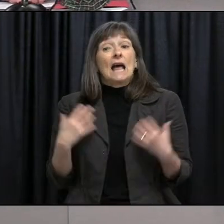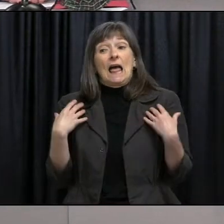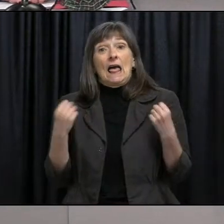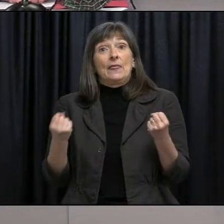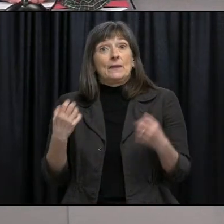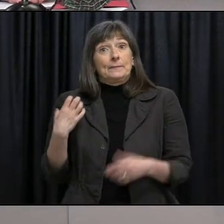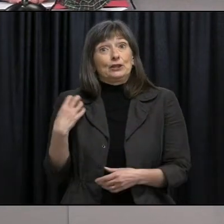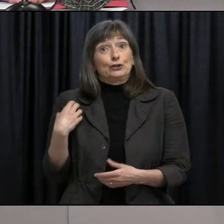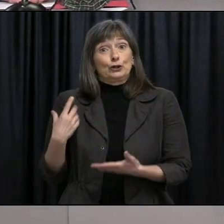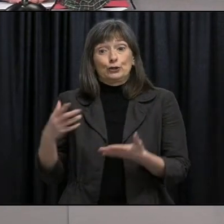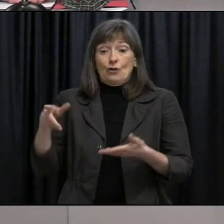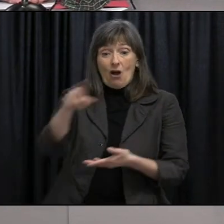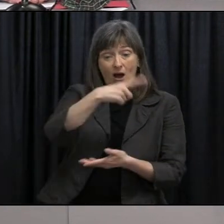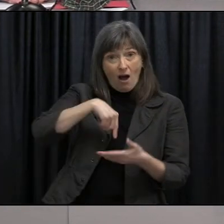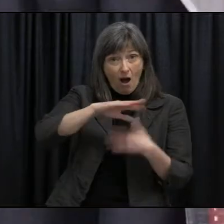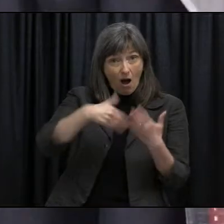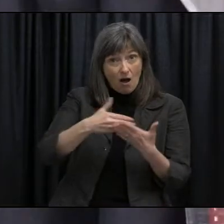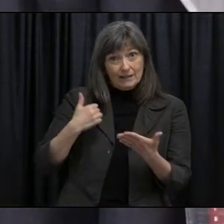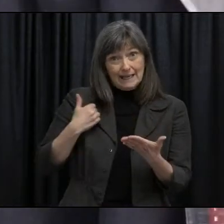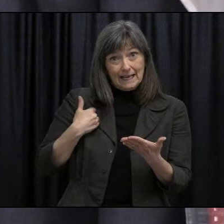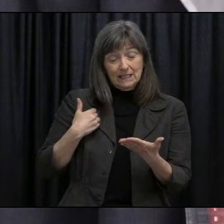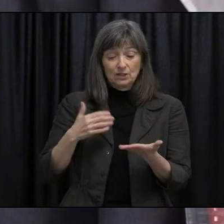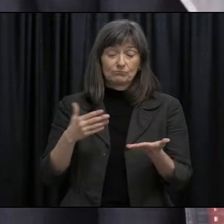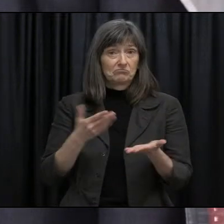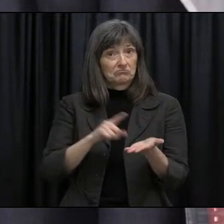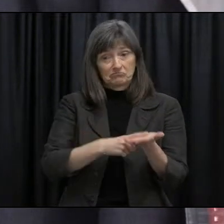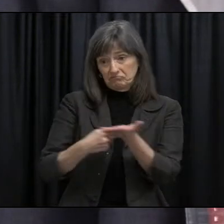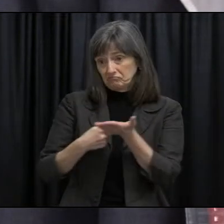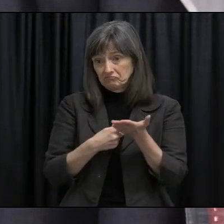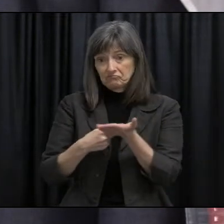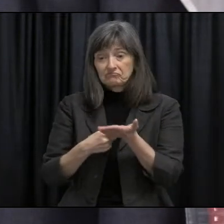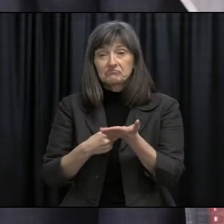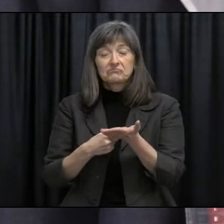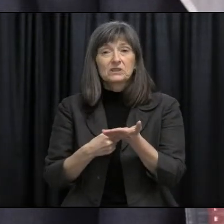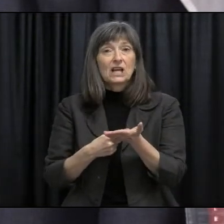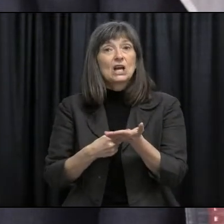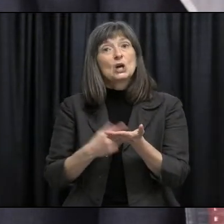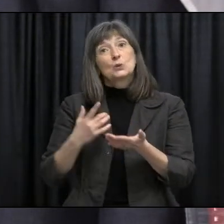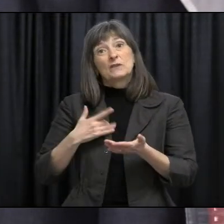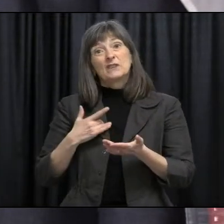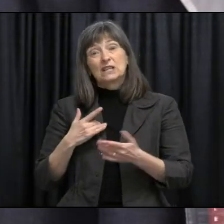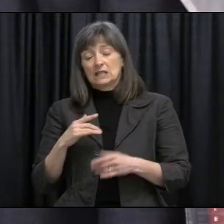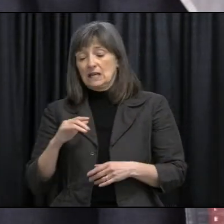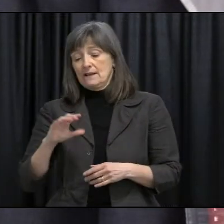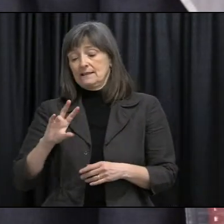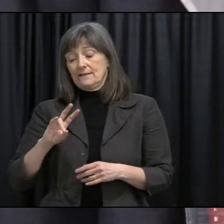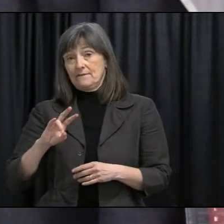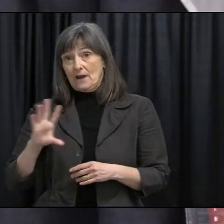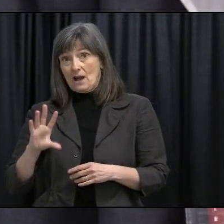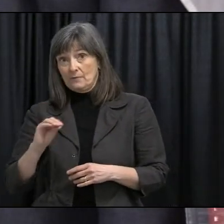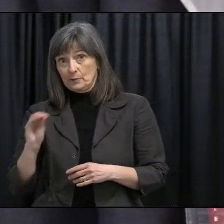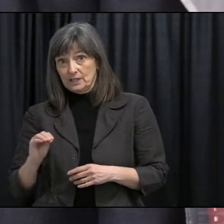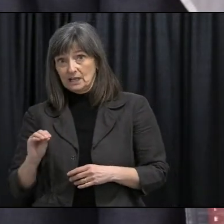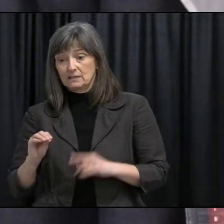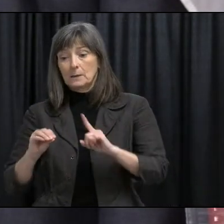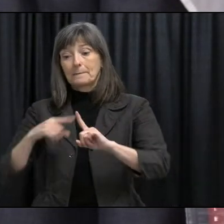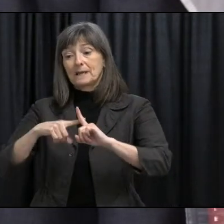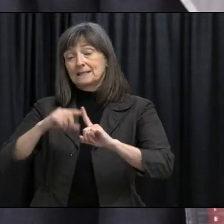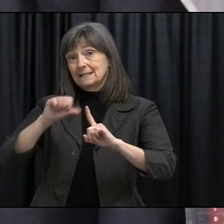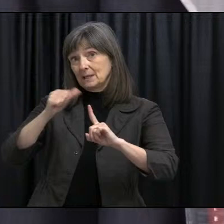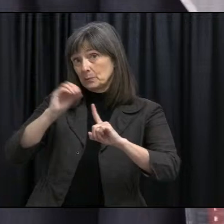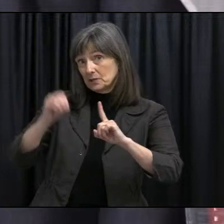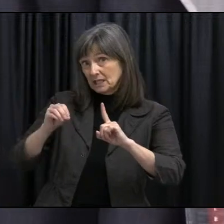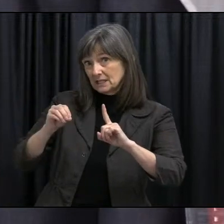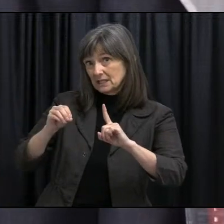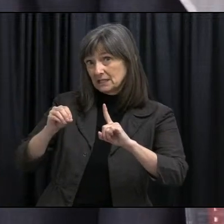Minister's table, we've talked about a tiered response. 75 and 10% was suggested at one